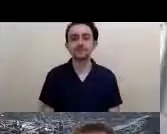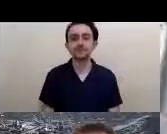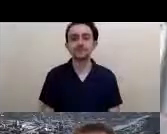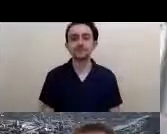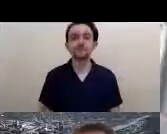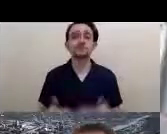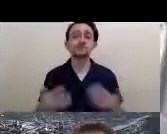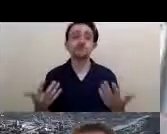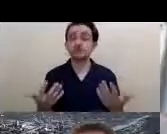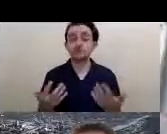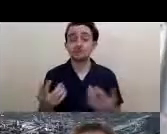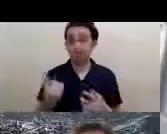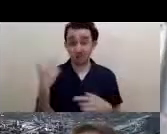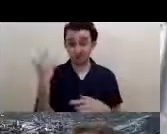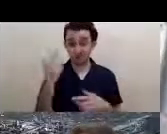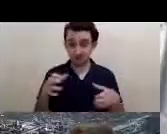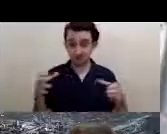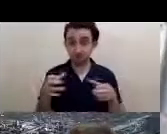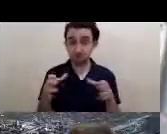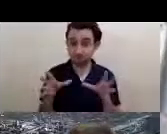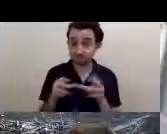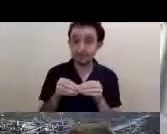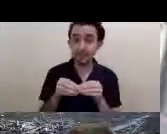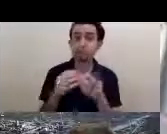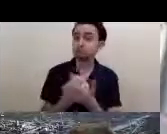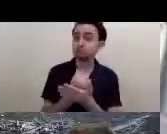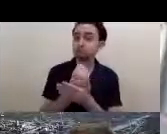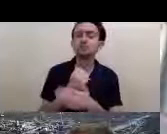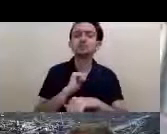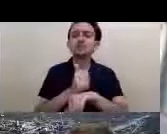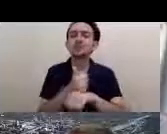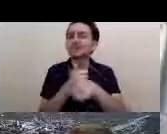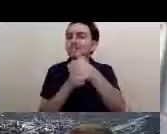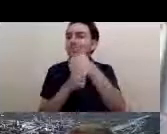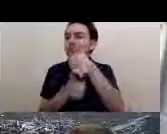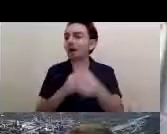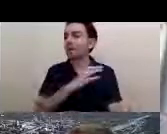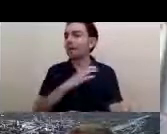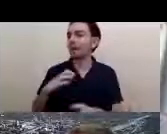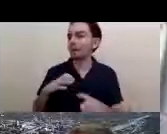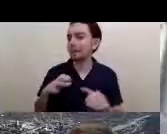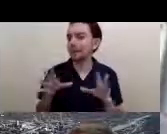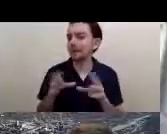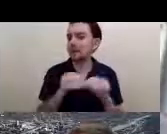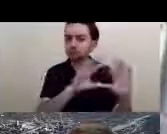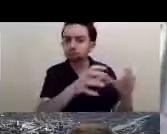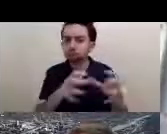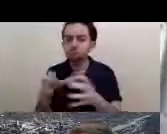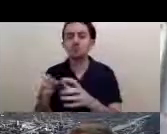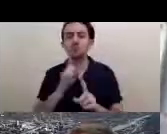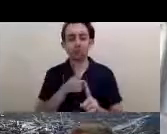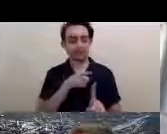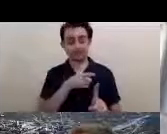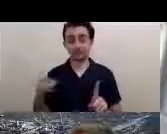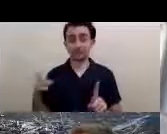gathering together is to set up these subcommittees. This is really where the work is going to be done to put this